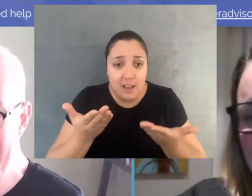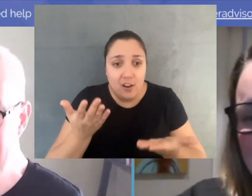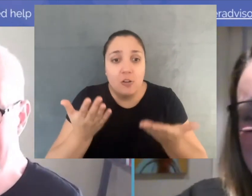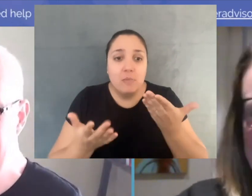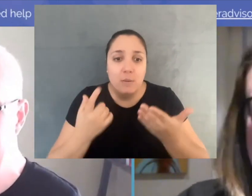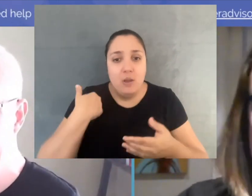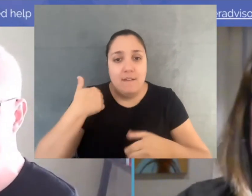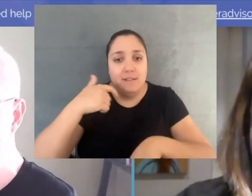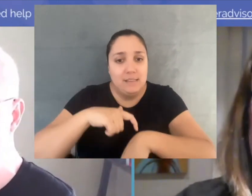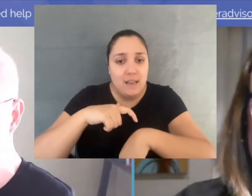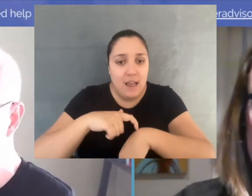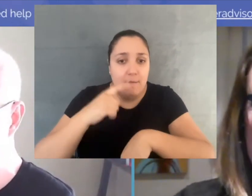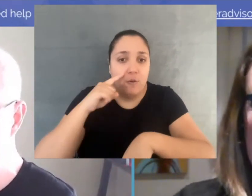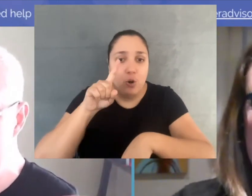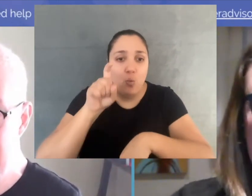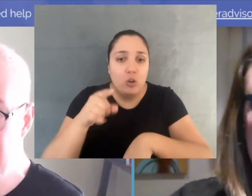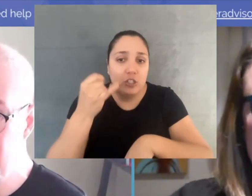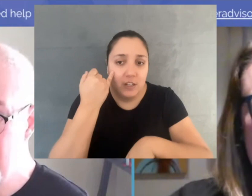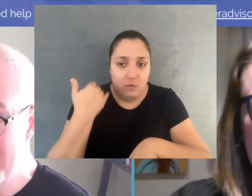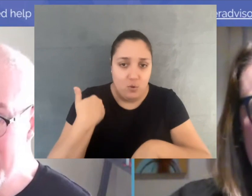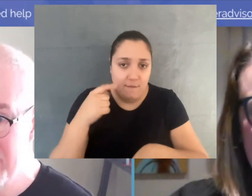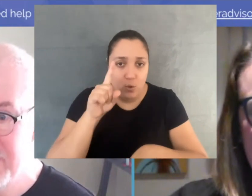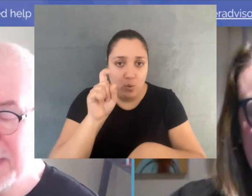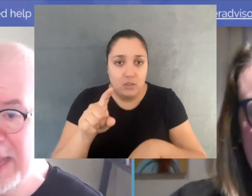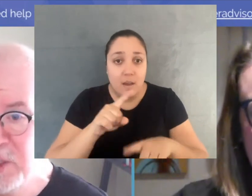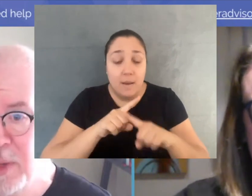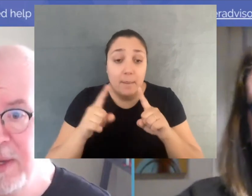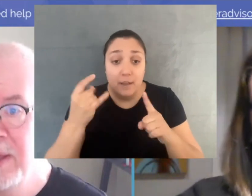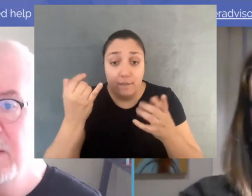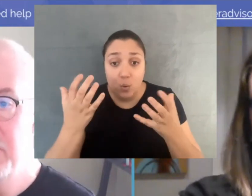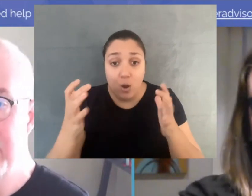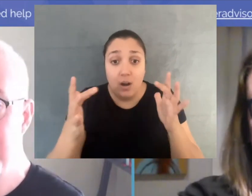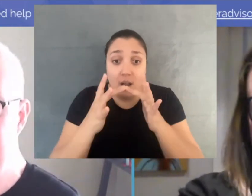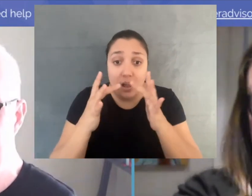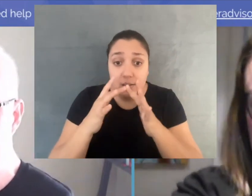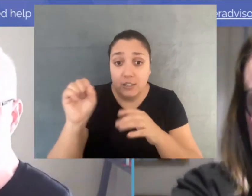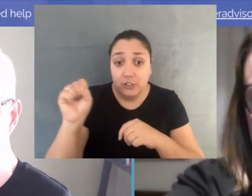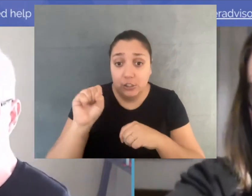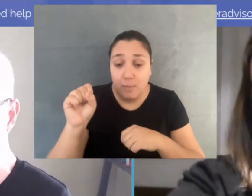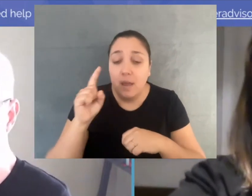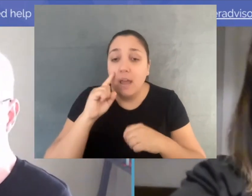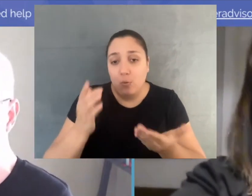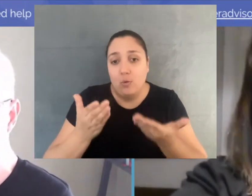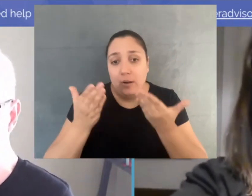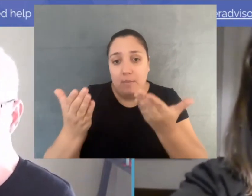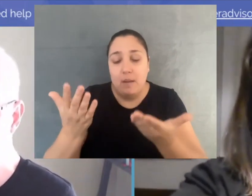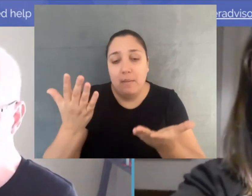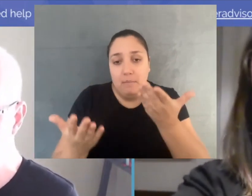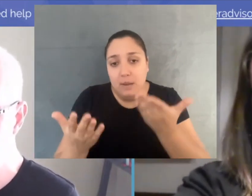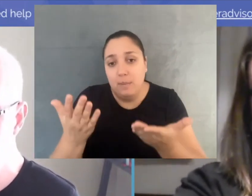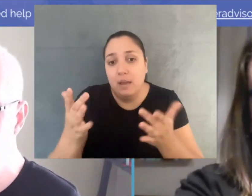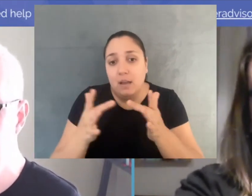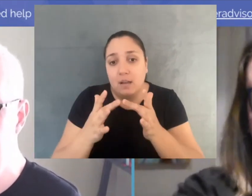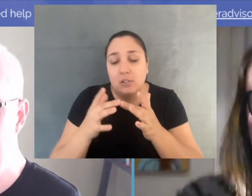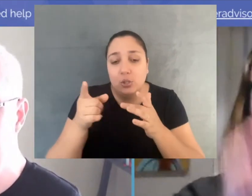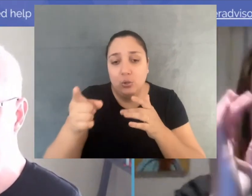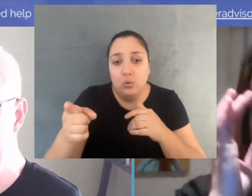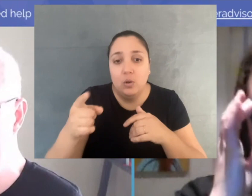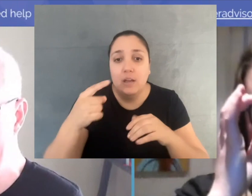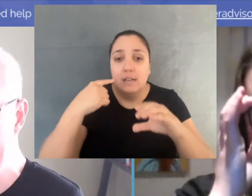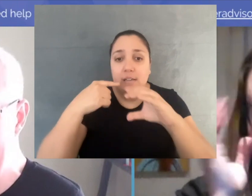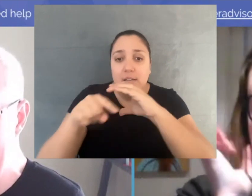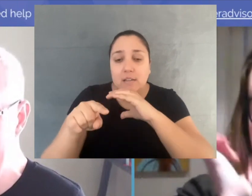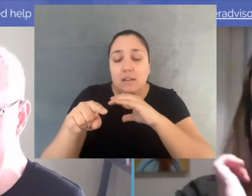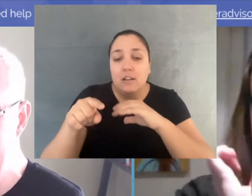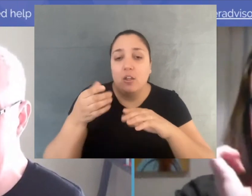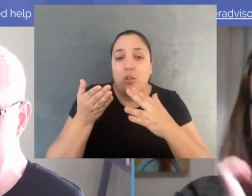really glad you're here. We still have time maybe for a question if somebody has one. But if somebody wants to get in touch with you, Shelby, I'm going to